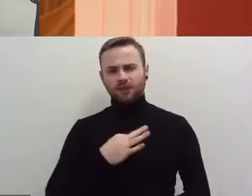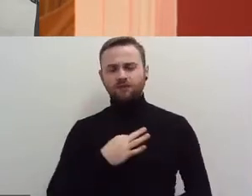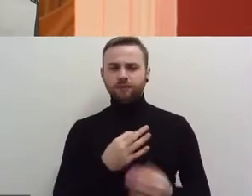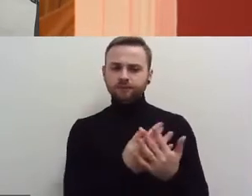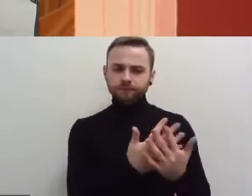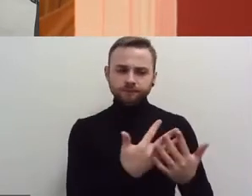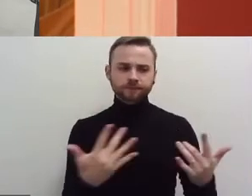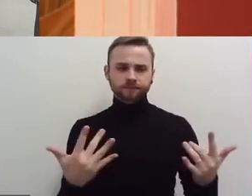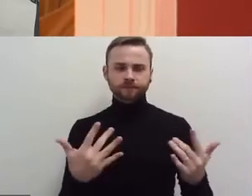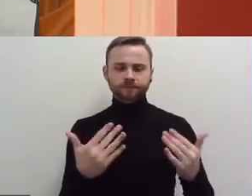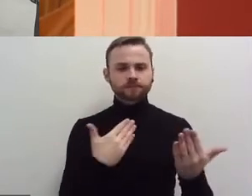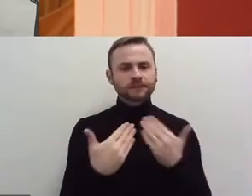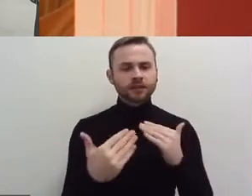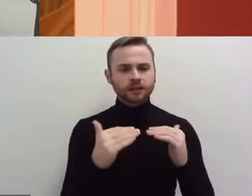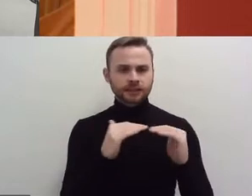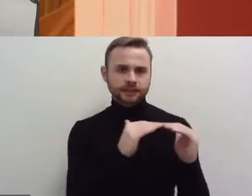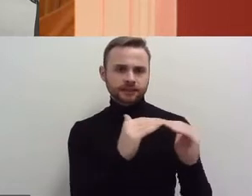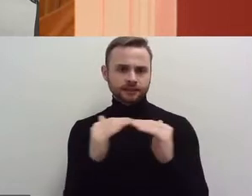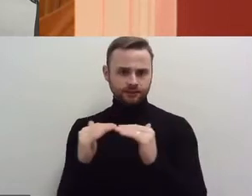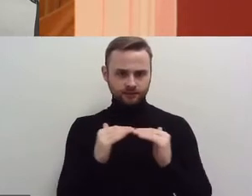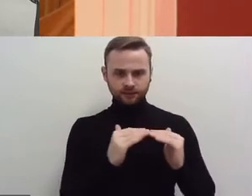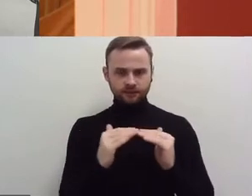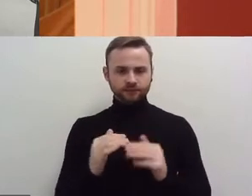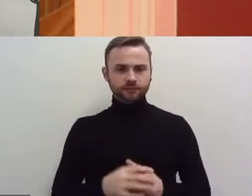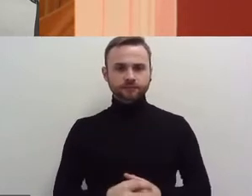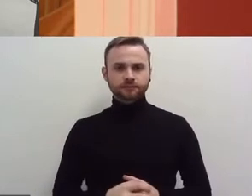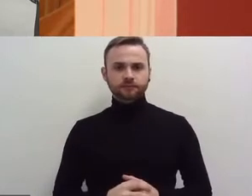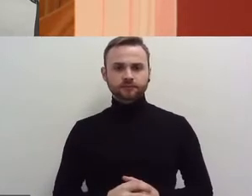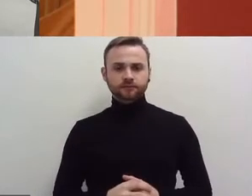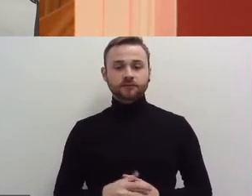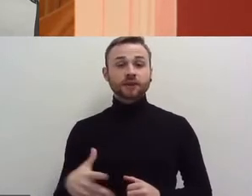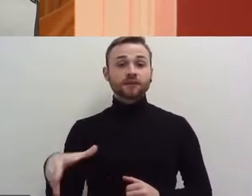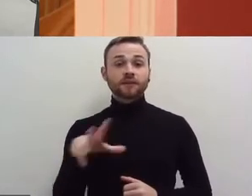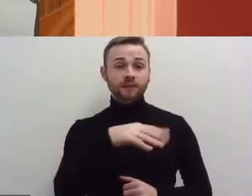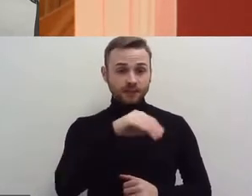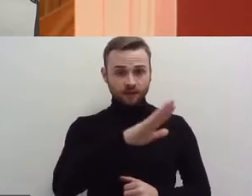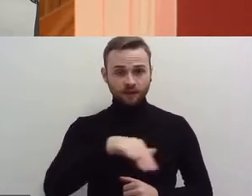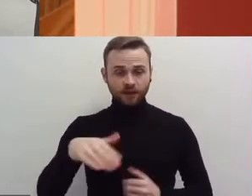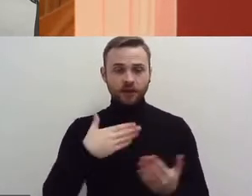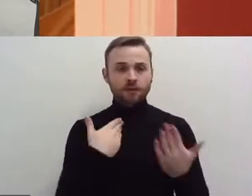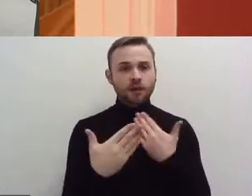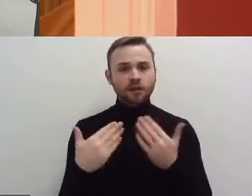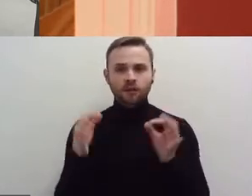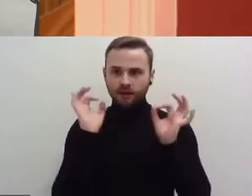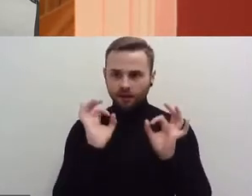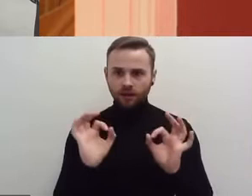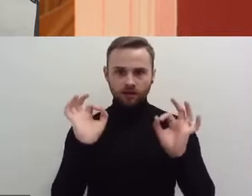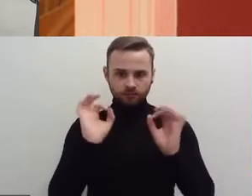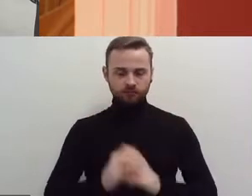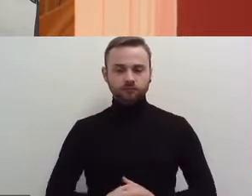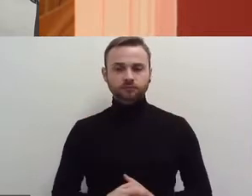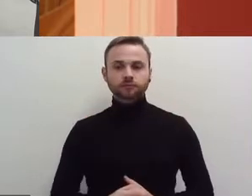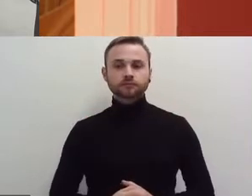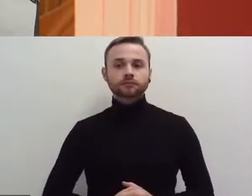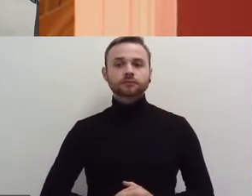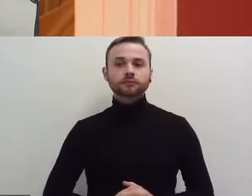comes in a different kinds. So you can't say that this person might